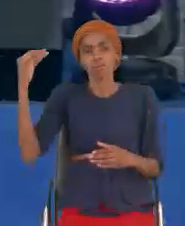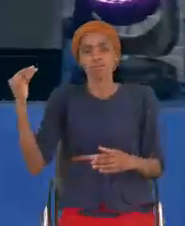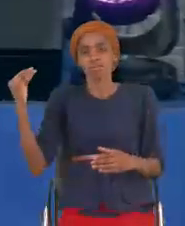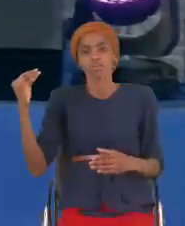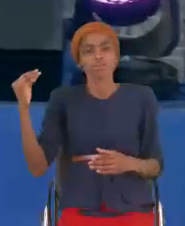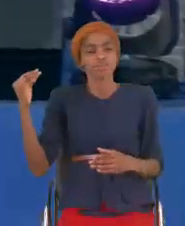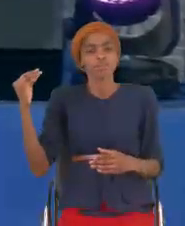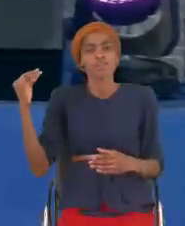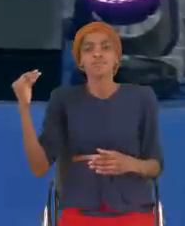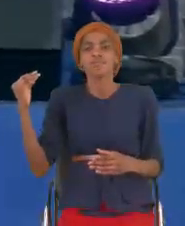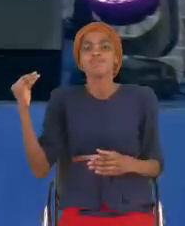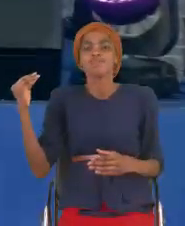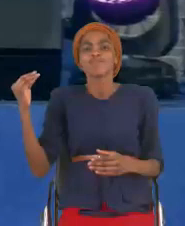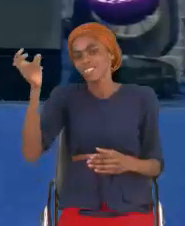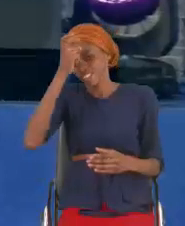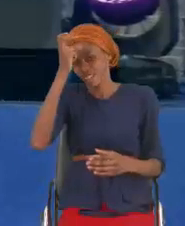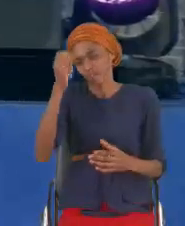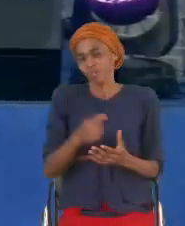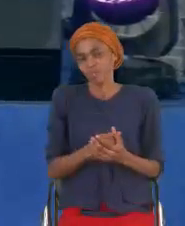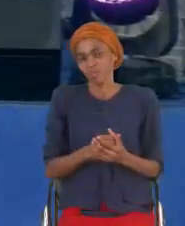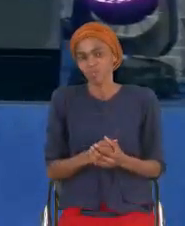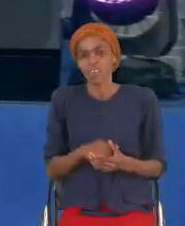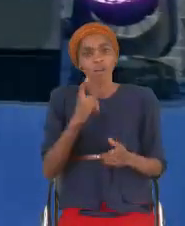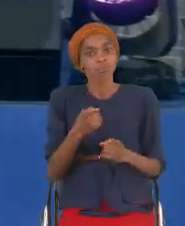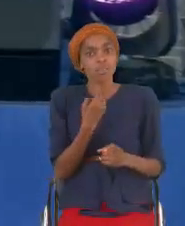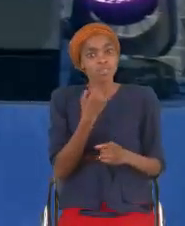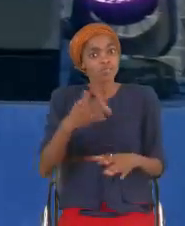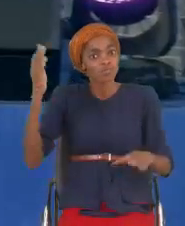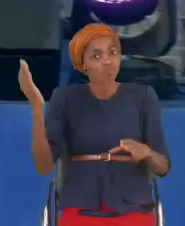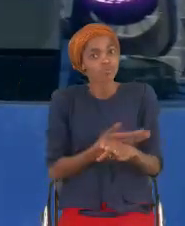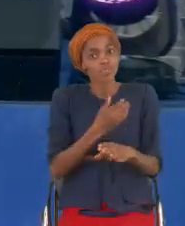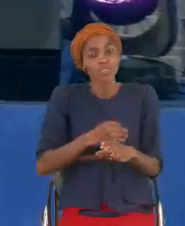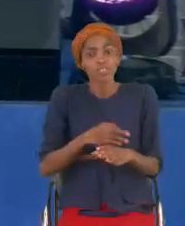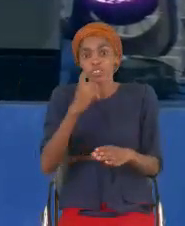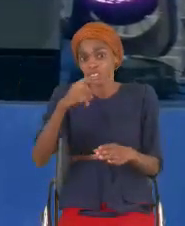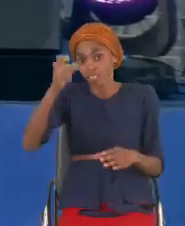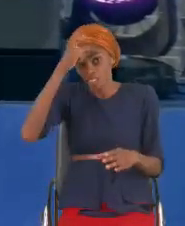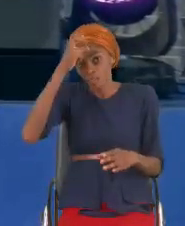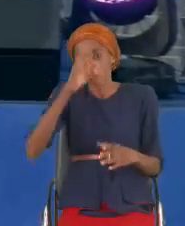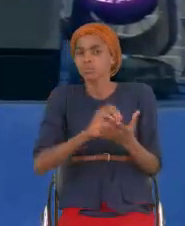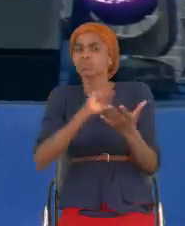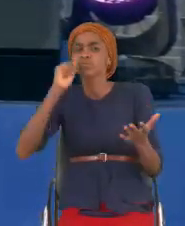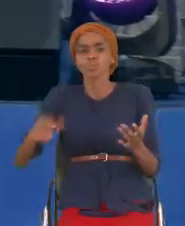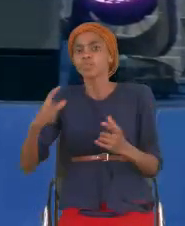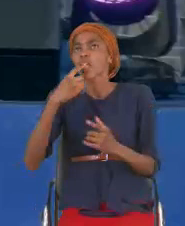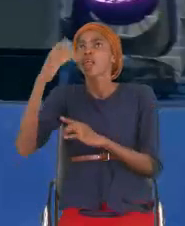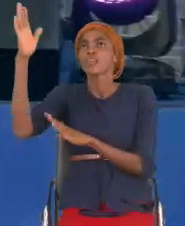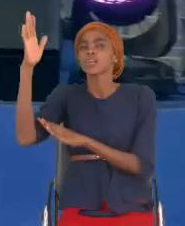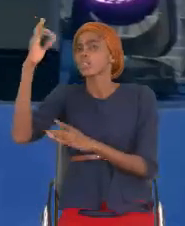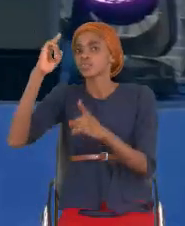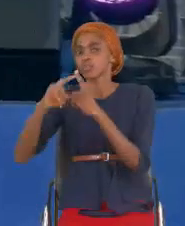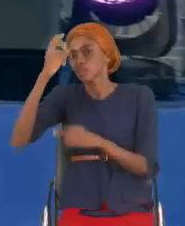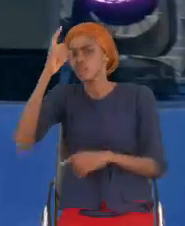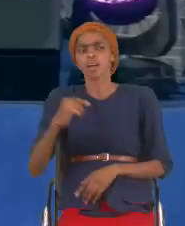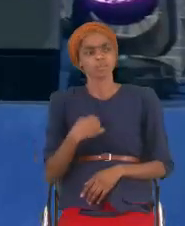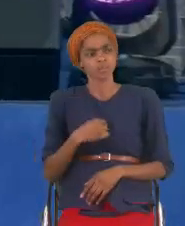Once you disown the devil and you remove your loyalty away from the devil, and you say, no, I'm not following you